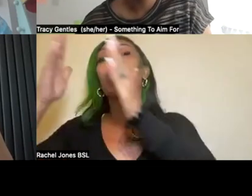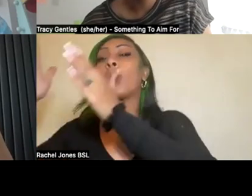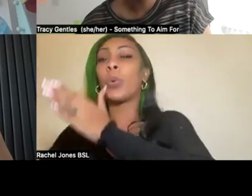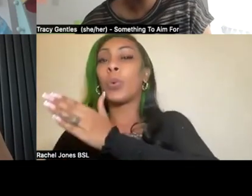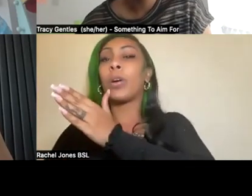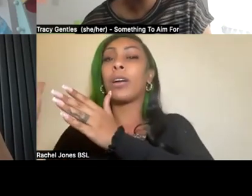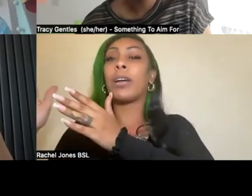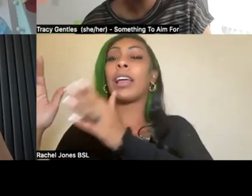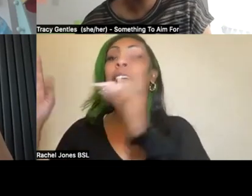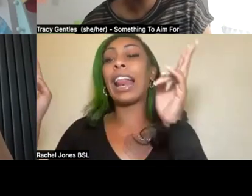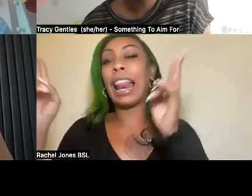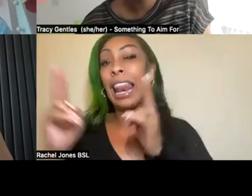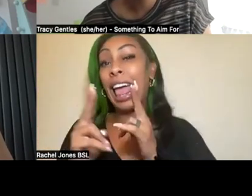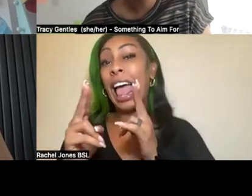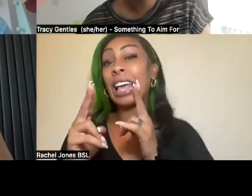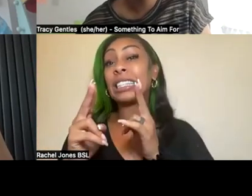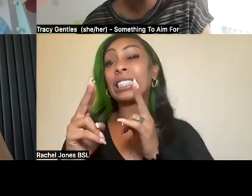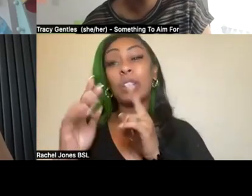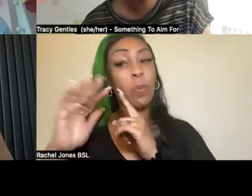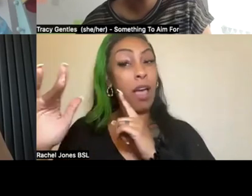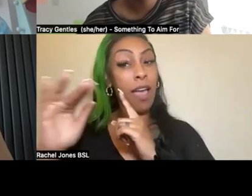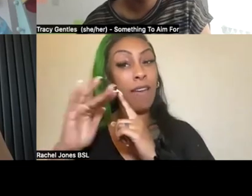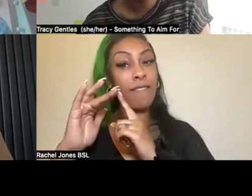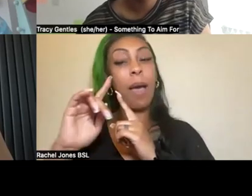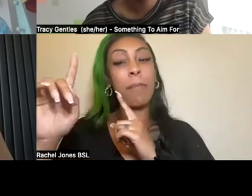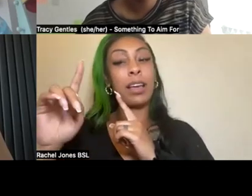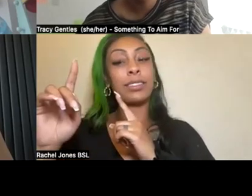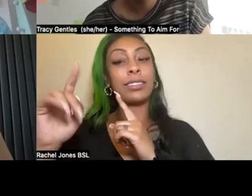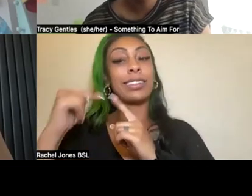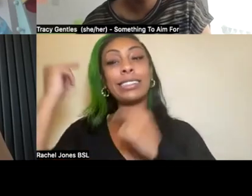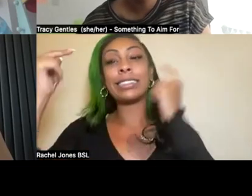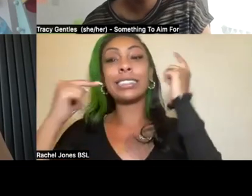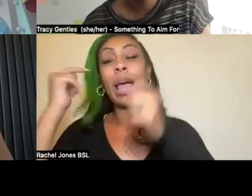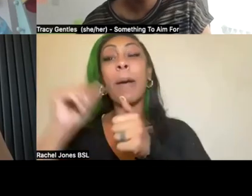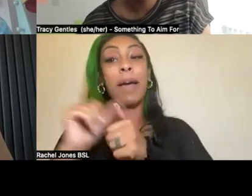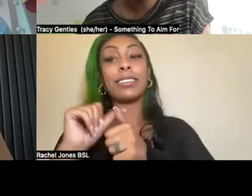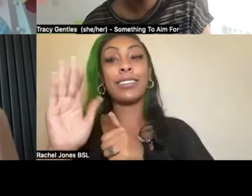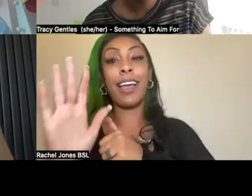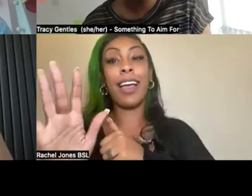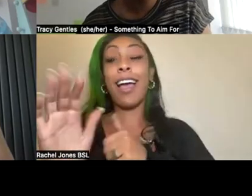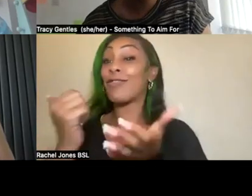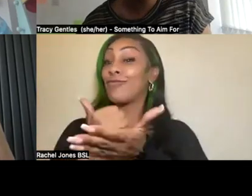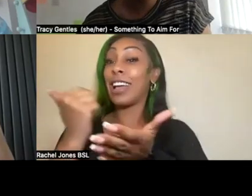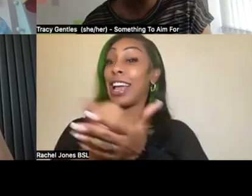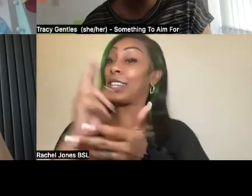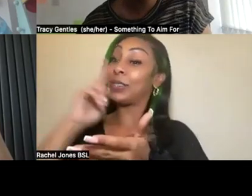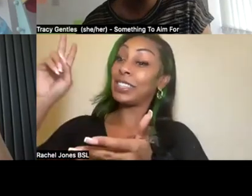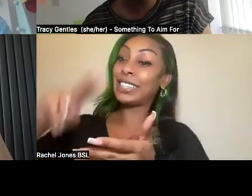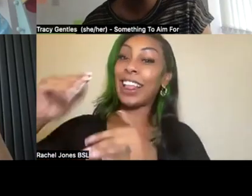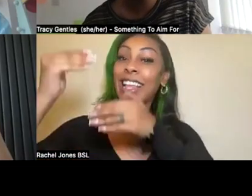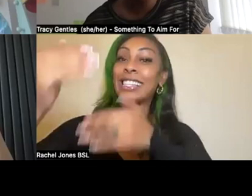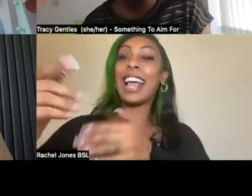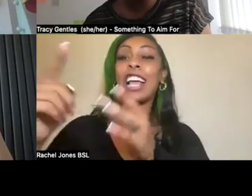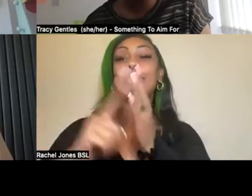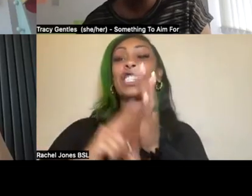perhaps less good Wi-Fi, but less sounding. And it's great to see you in the session, Jess. I feel like you've been a